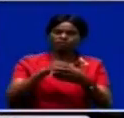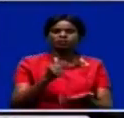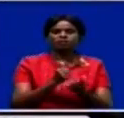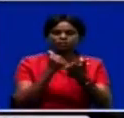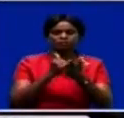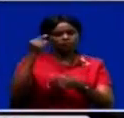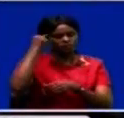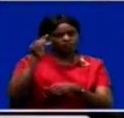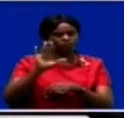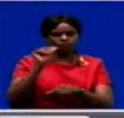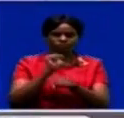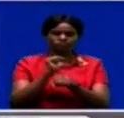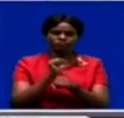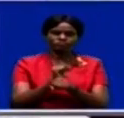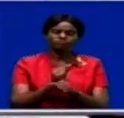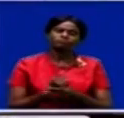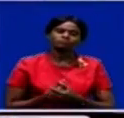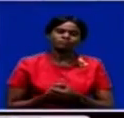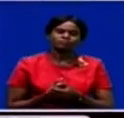efforts.